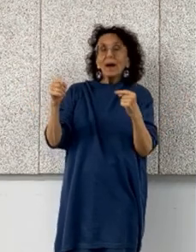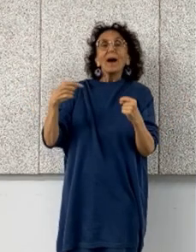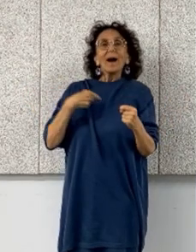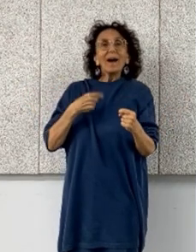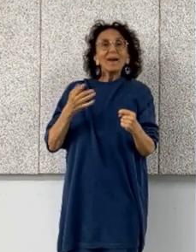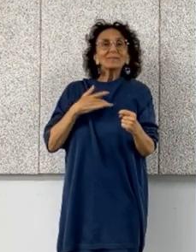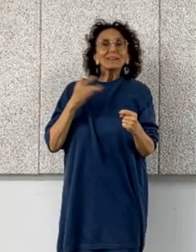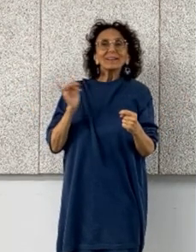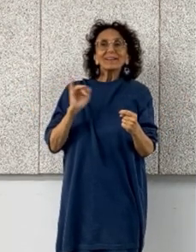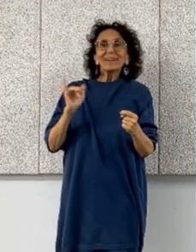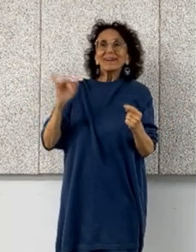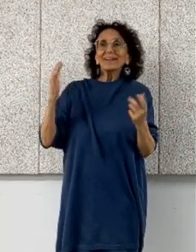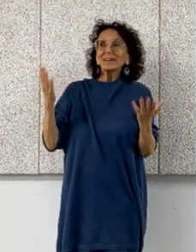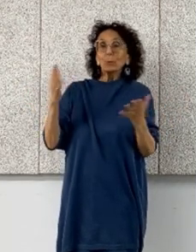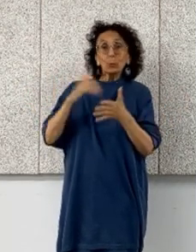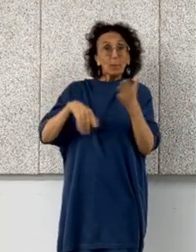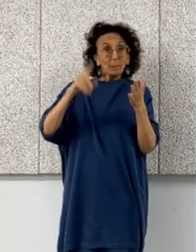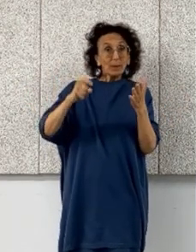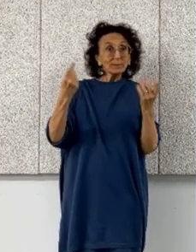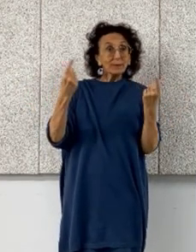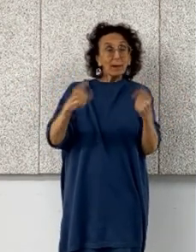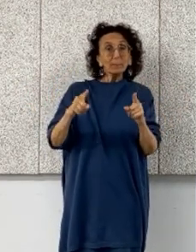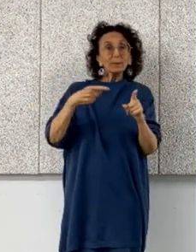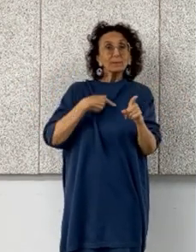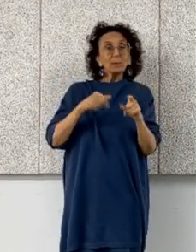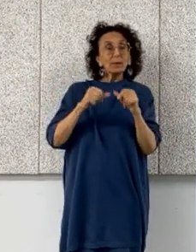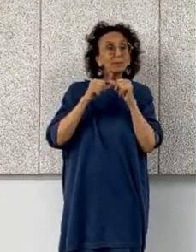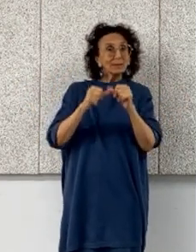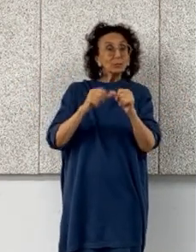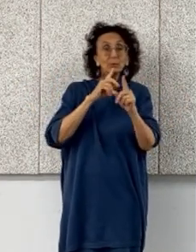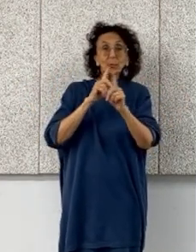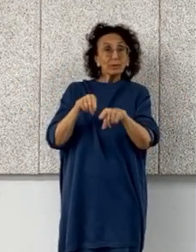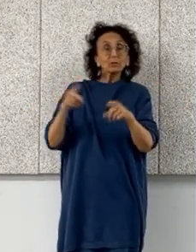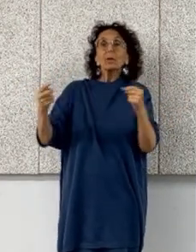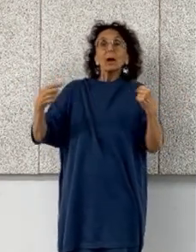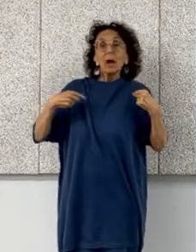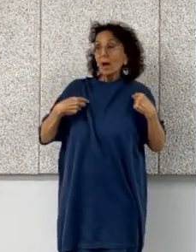of what needs to happen is my just continuing to say,